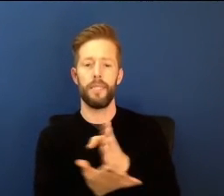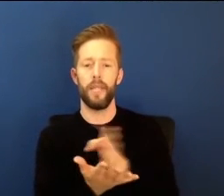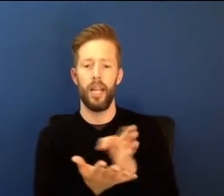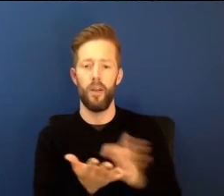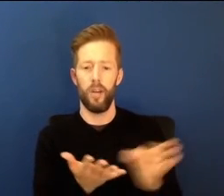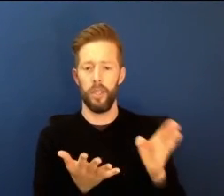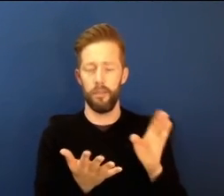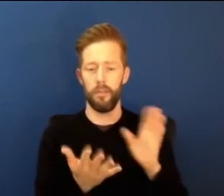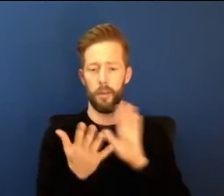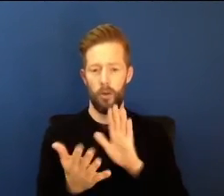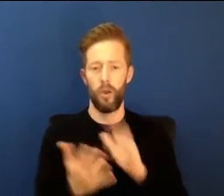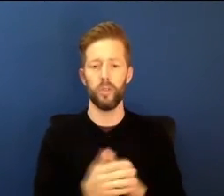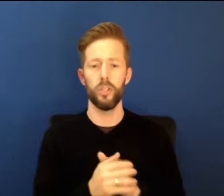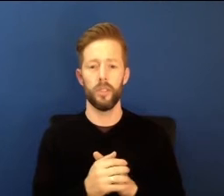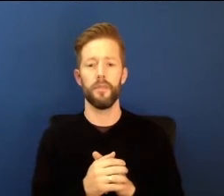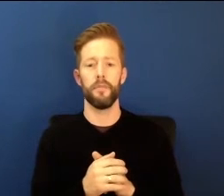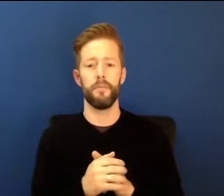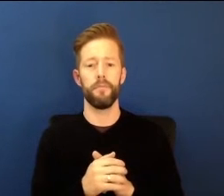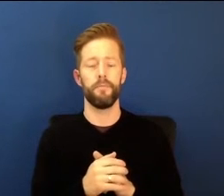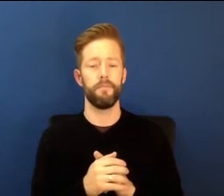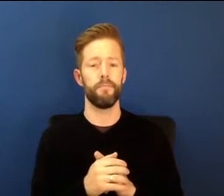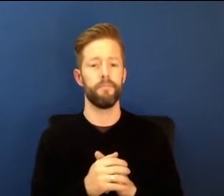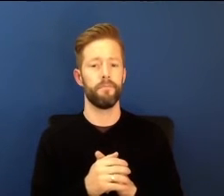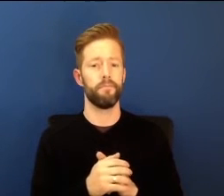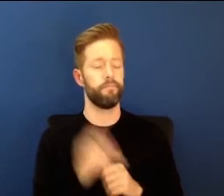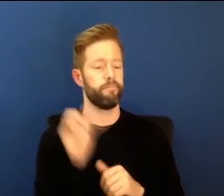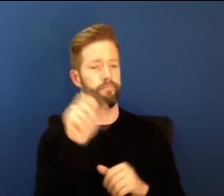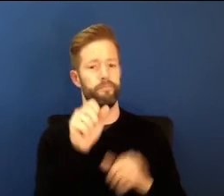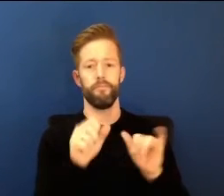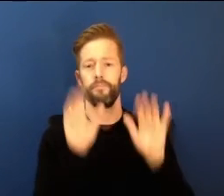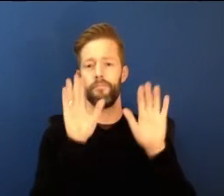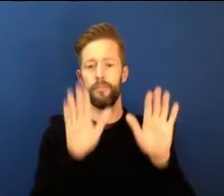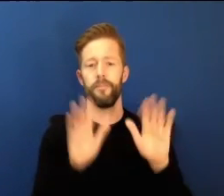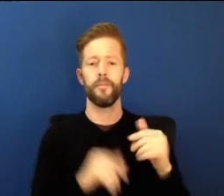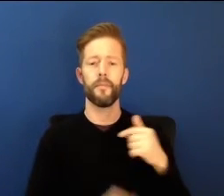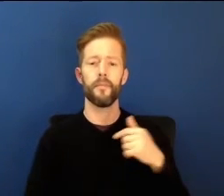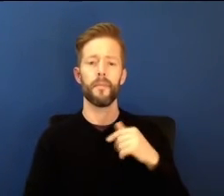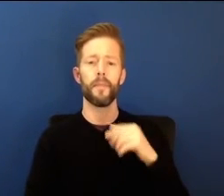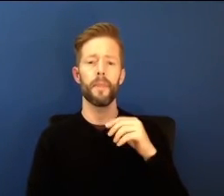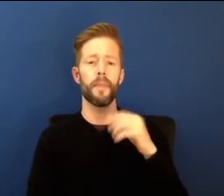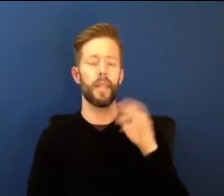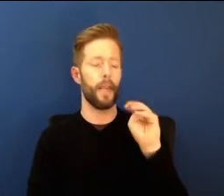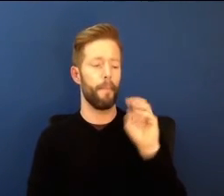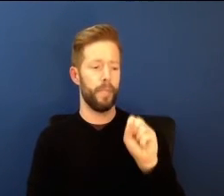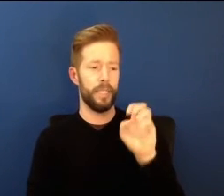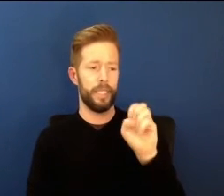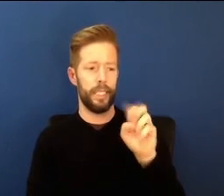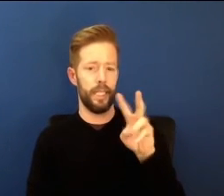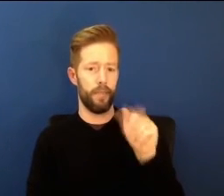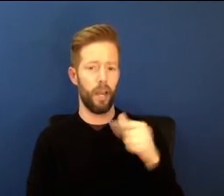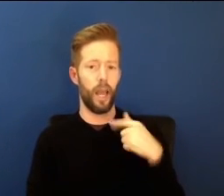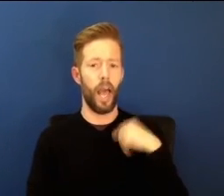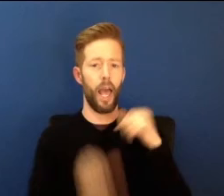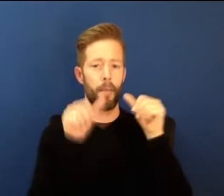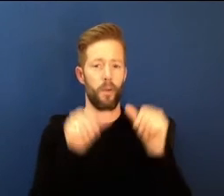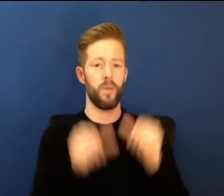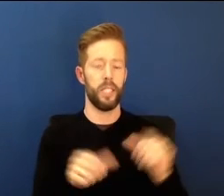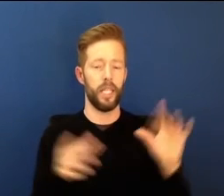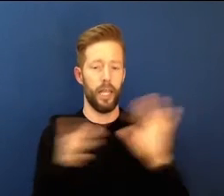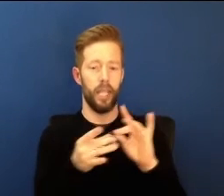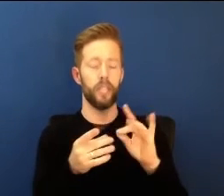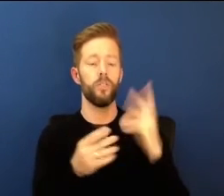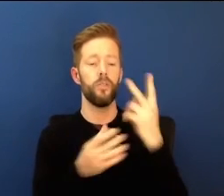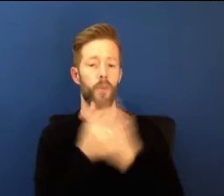interdisciplinary type of approach. Yeah. That's really great. I did, Miss Eva, I posted